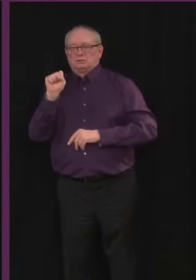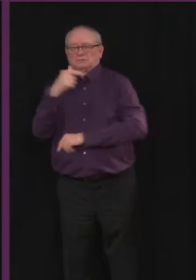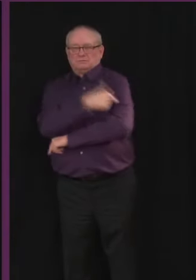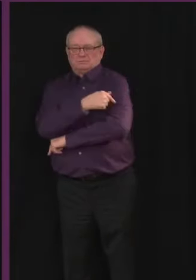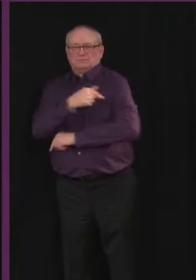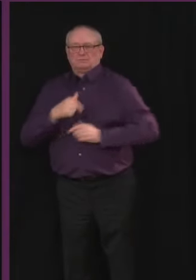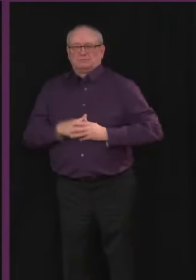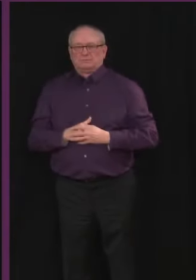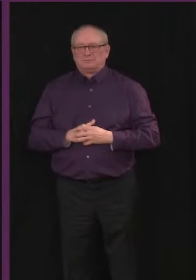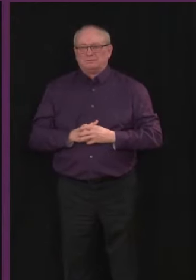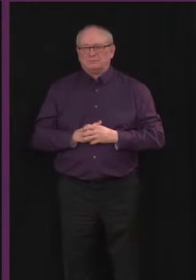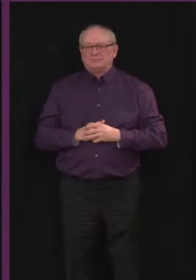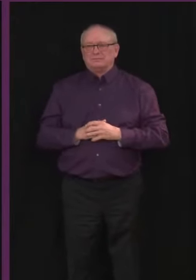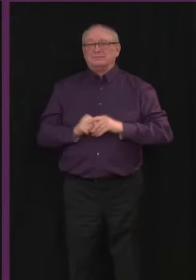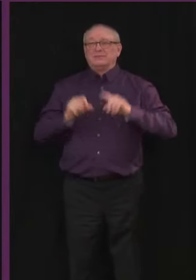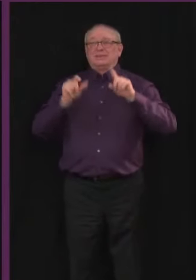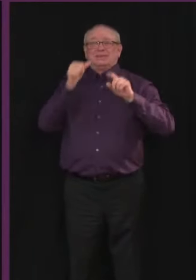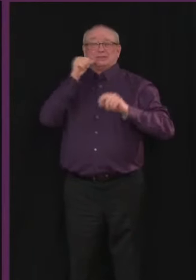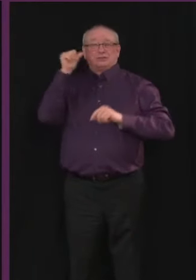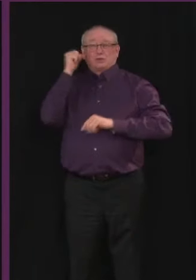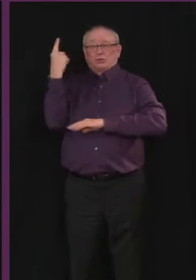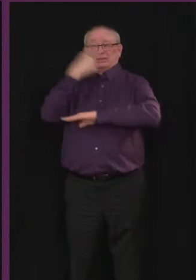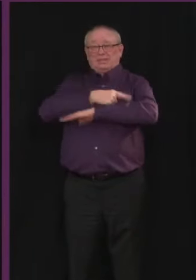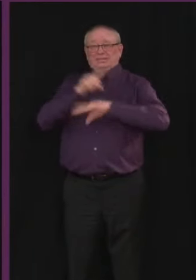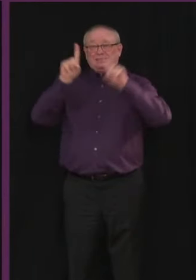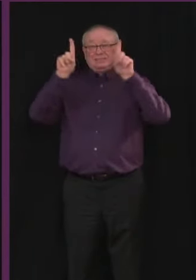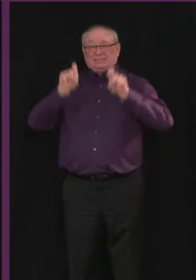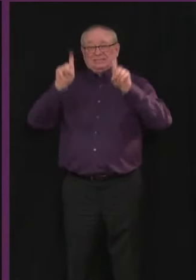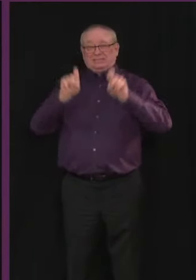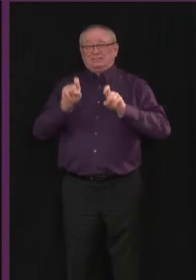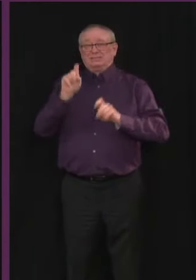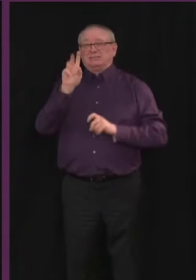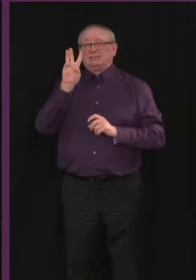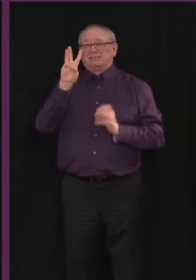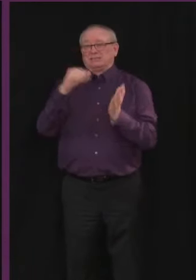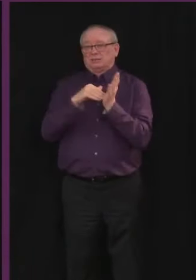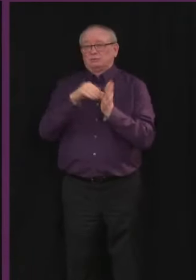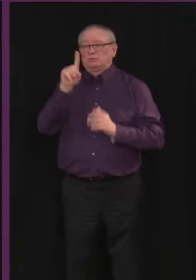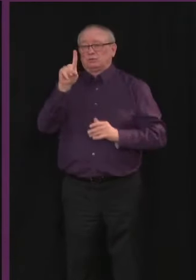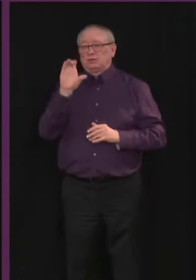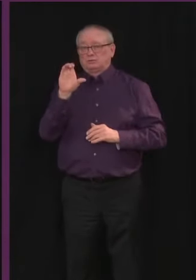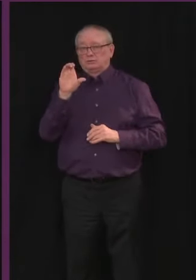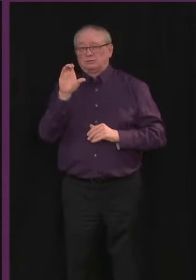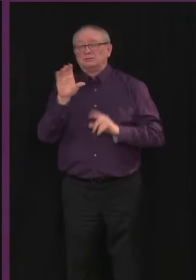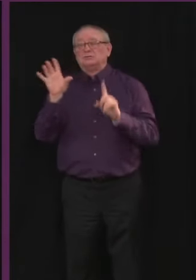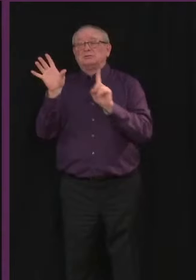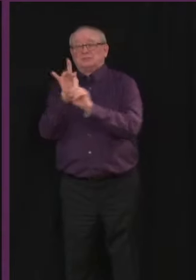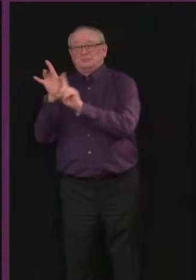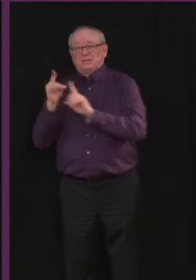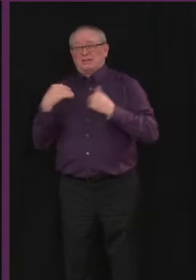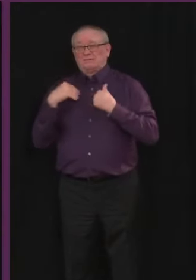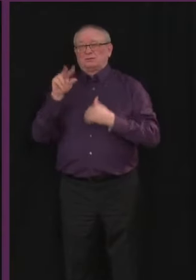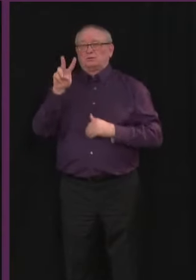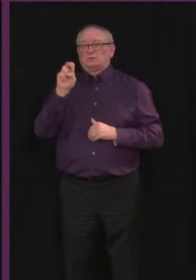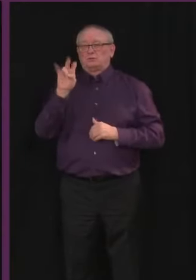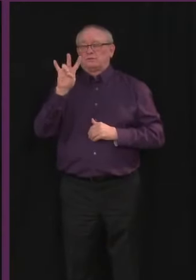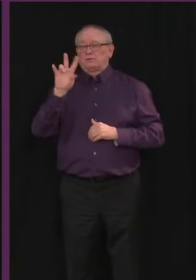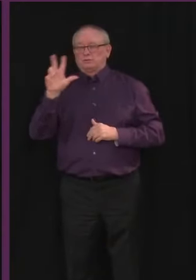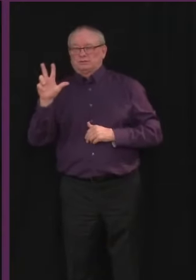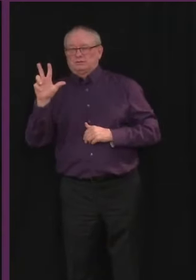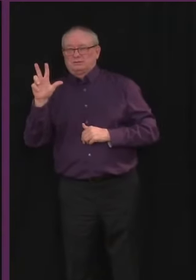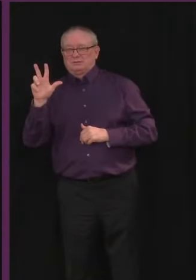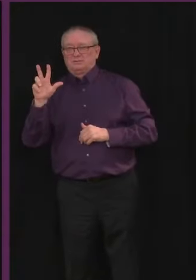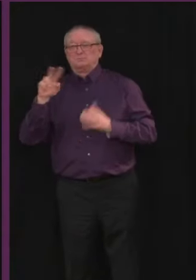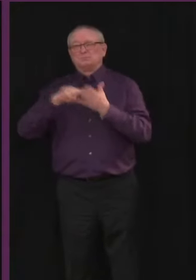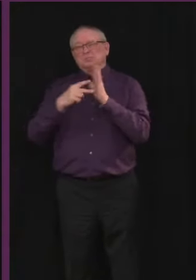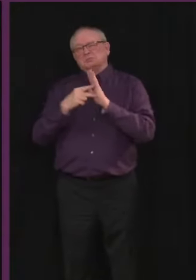identified 273 new cases of COVID-19 and completed about 6,100 tests. Our